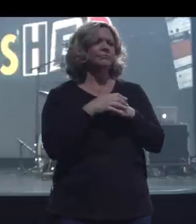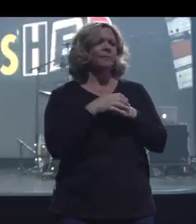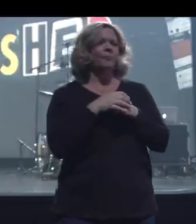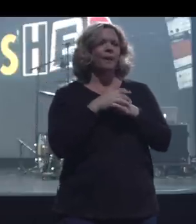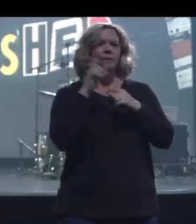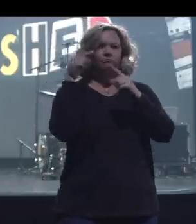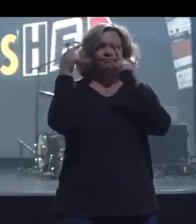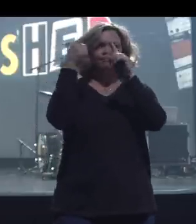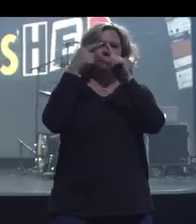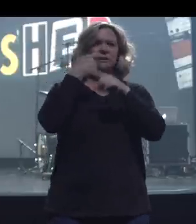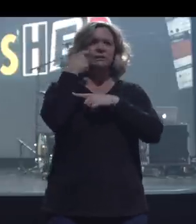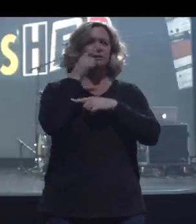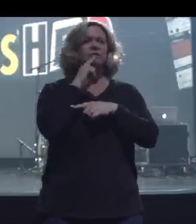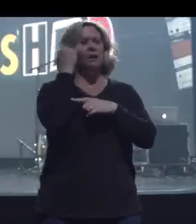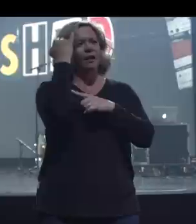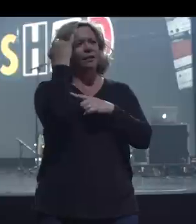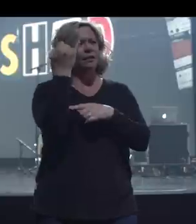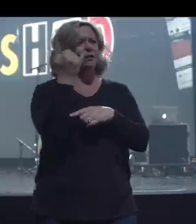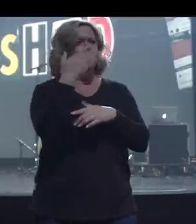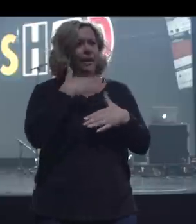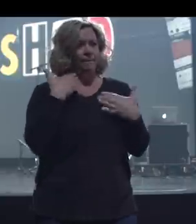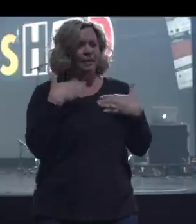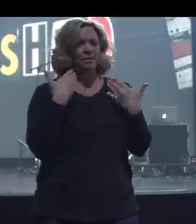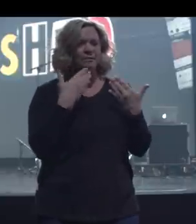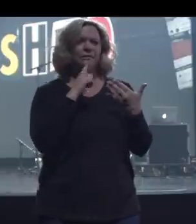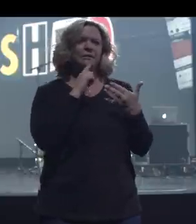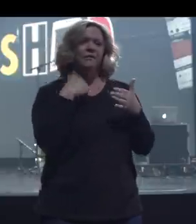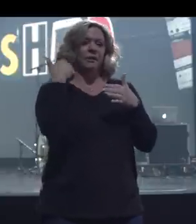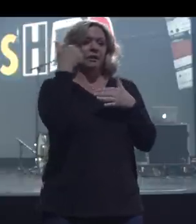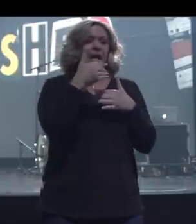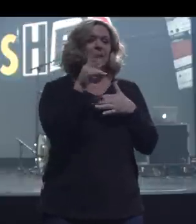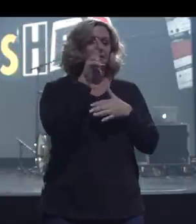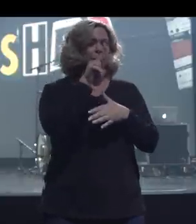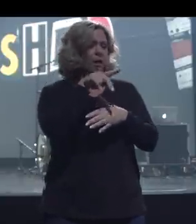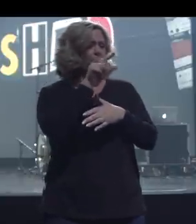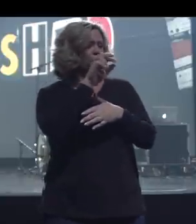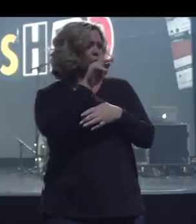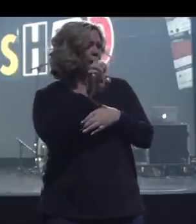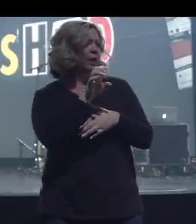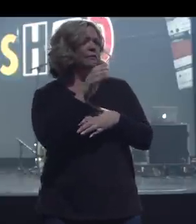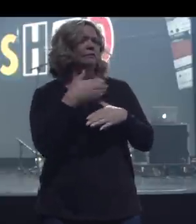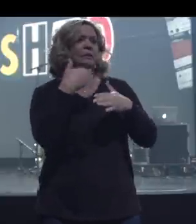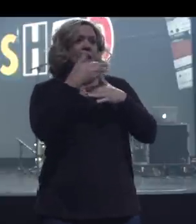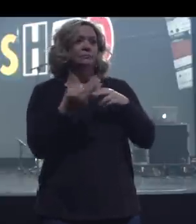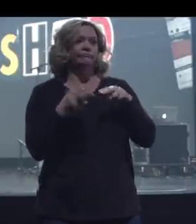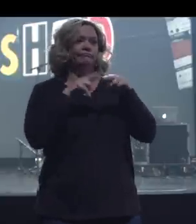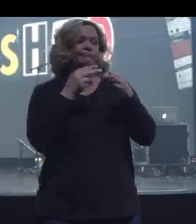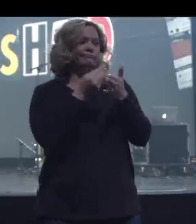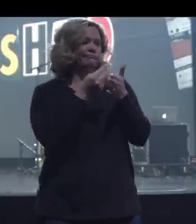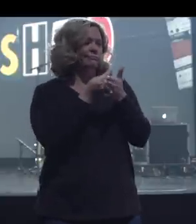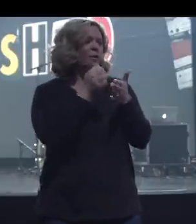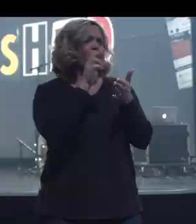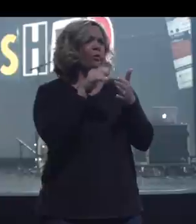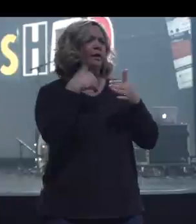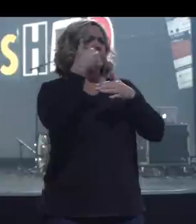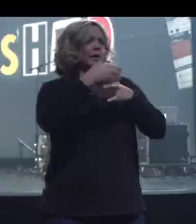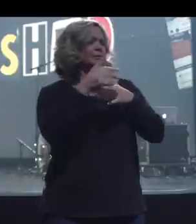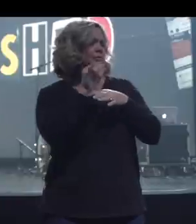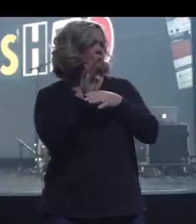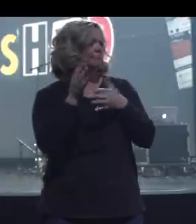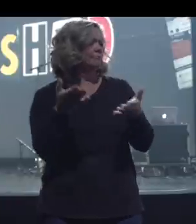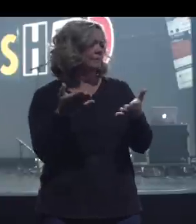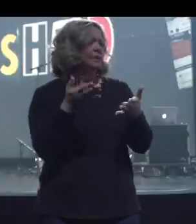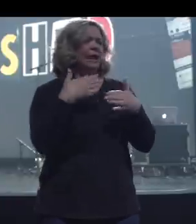Destination addiction is the idea that happiness is in the next upgrade, the next raise, or even the next partner. Until you give up the idea that happiness